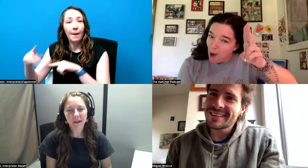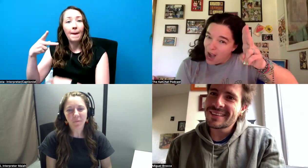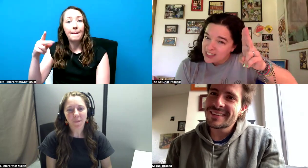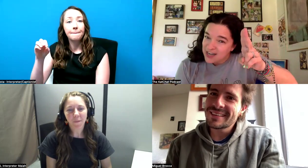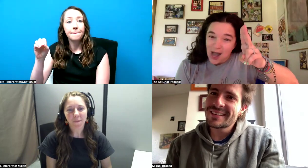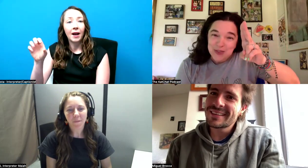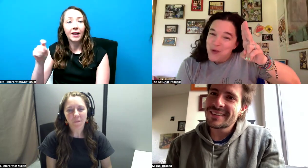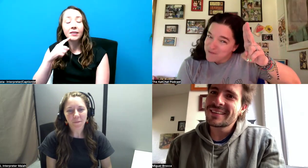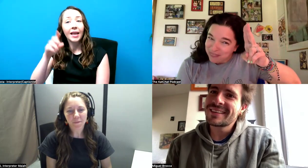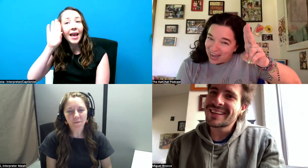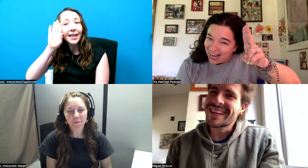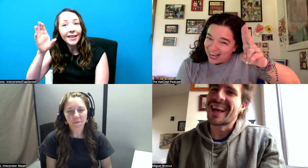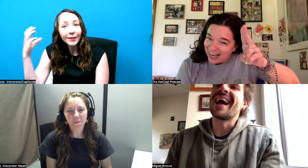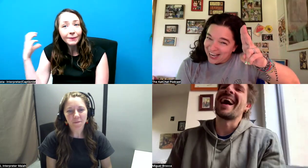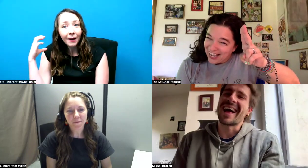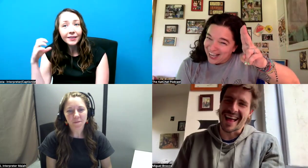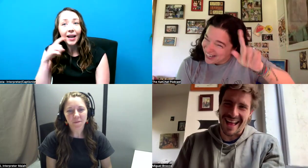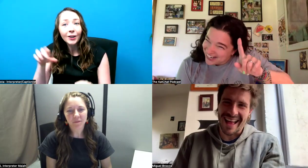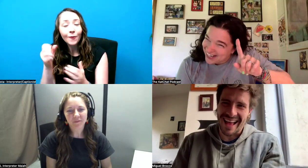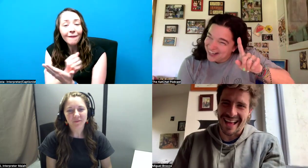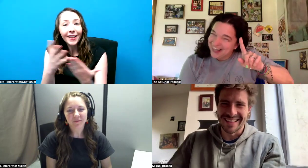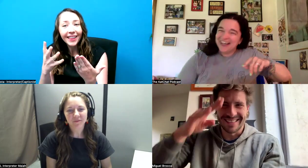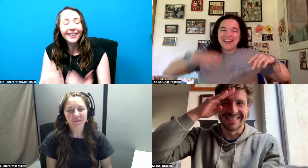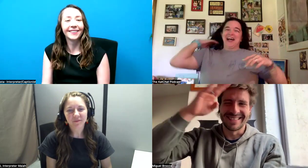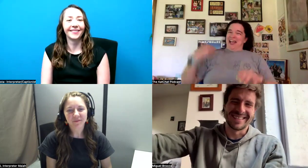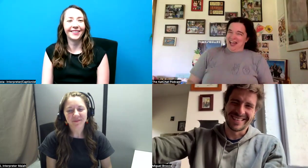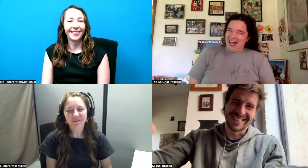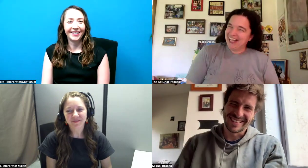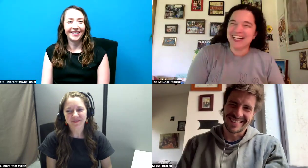yes, boss, I do everything.